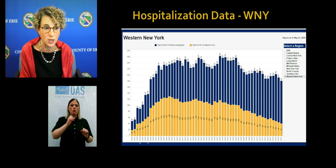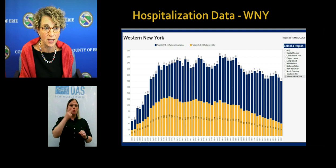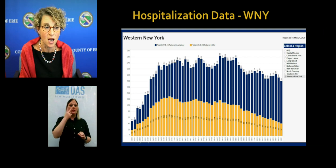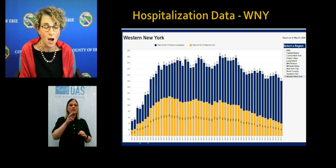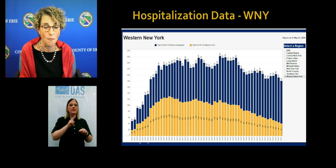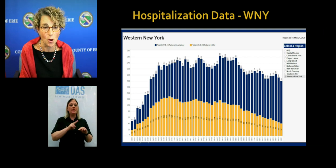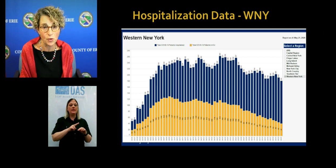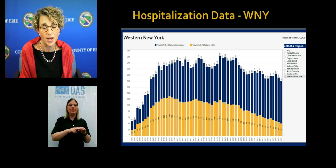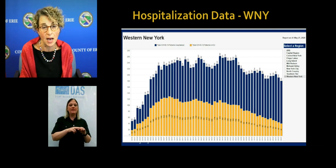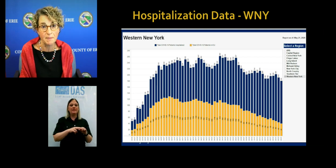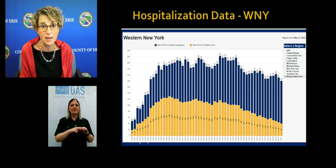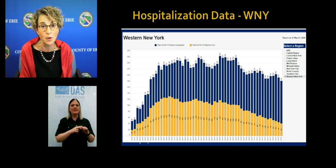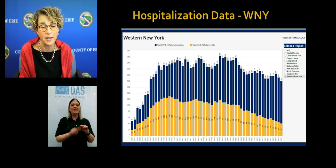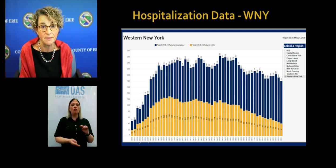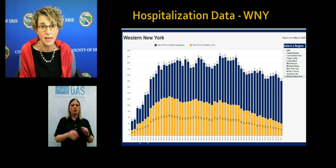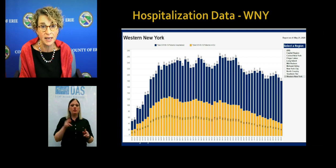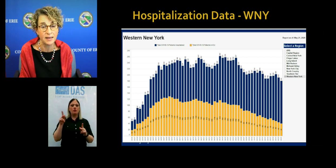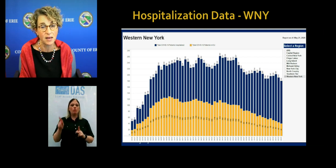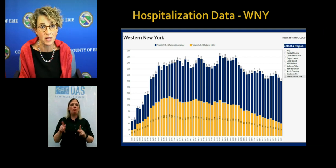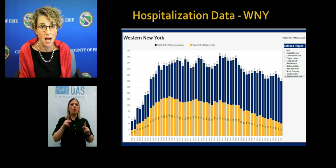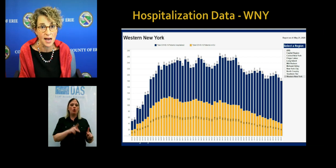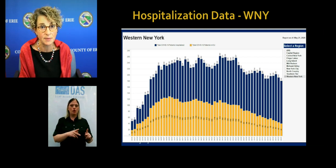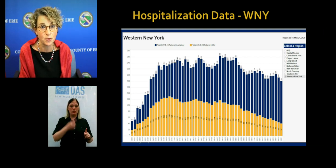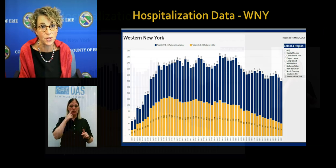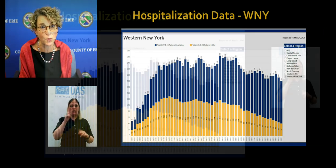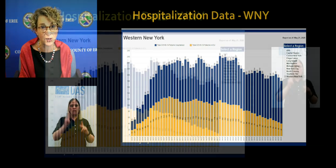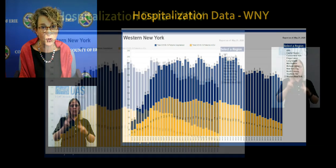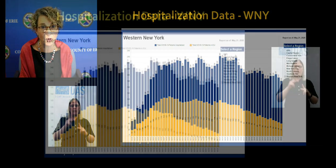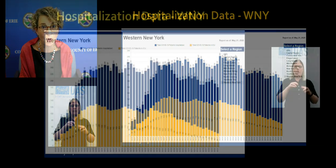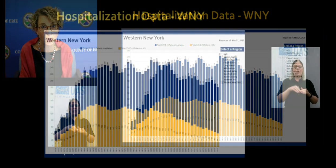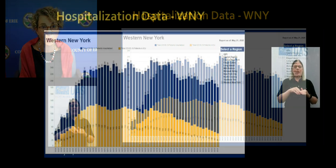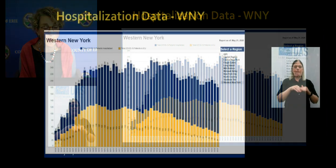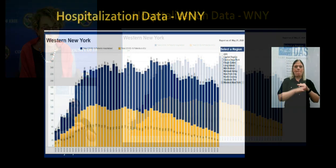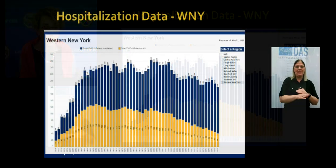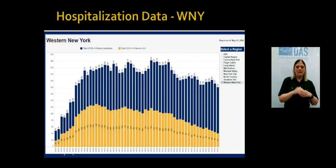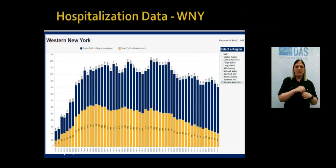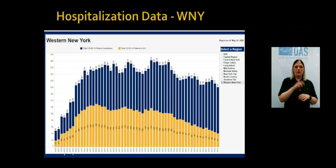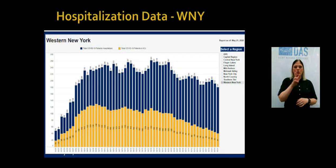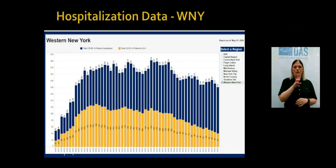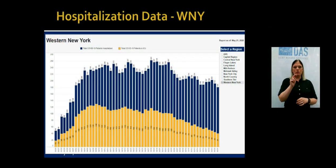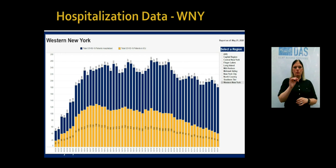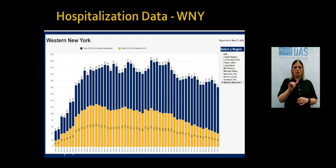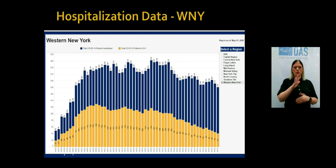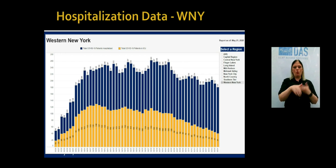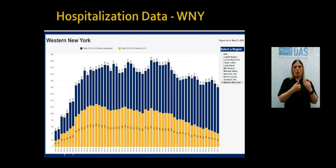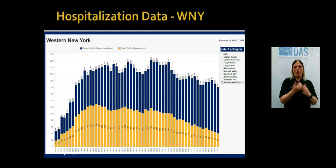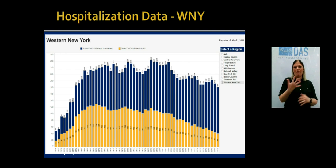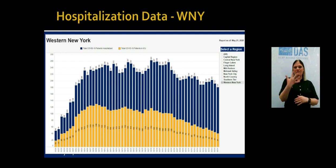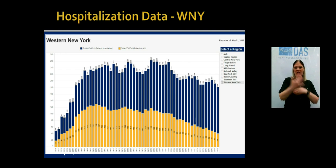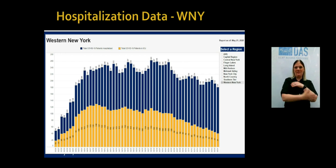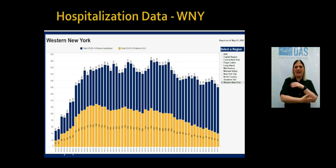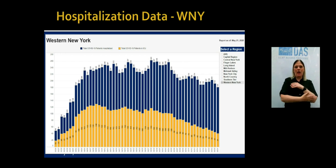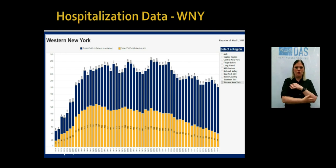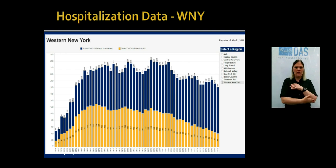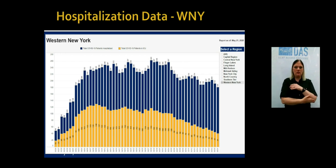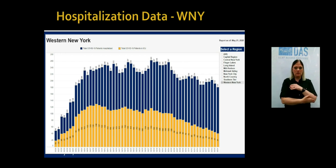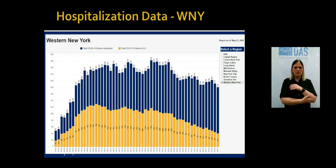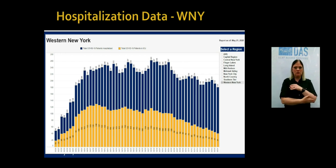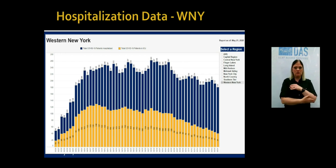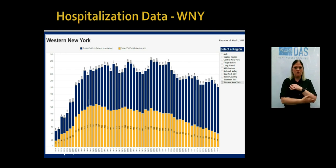proportion of both people admitted to the hospitals in Western New York, so all the five counties in Western New York with